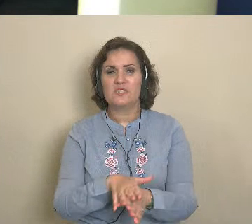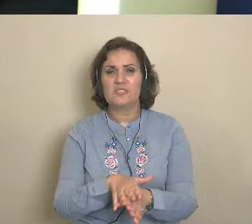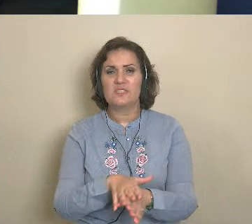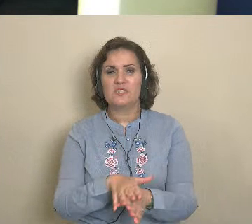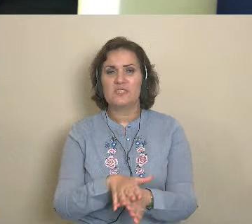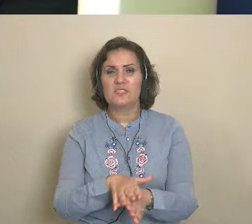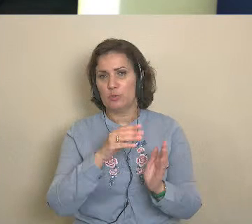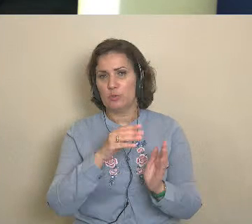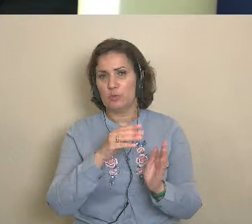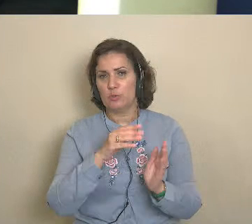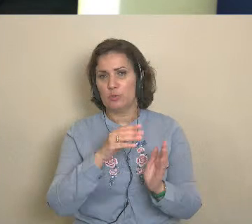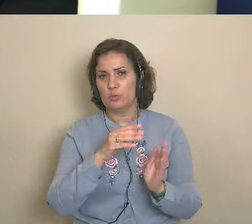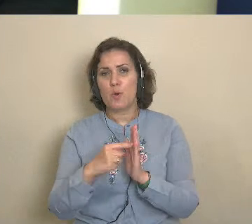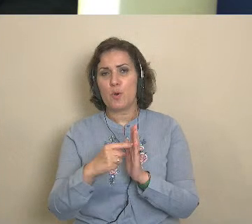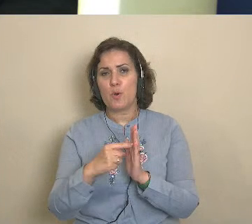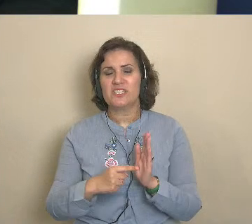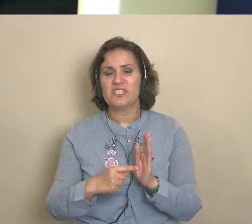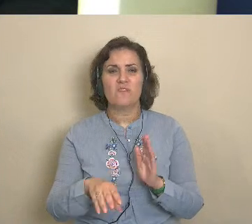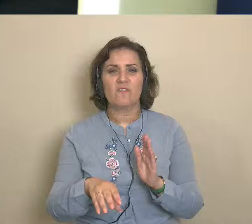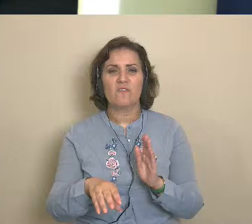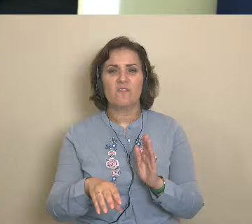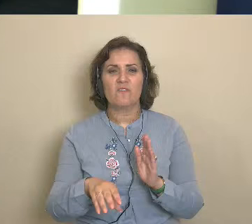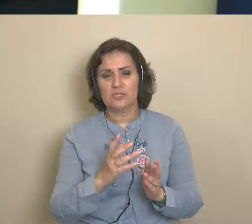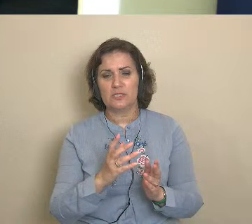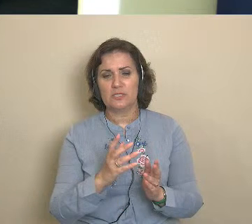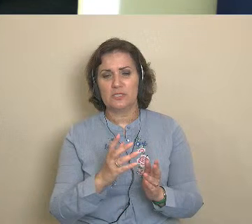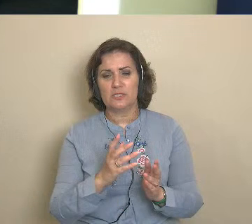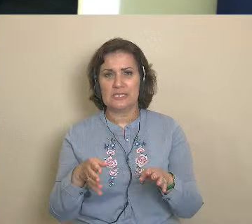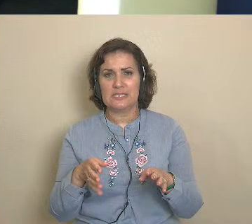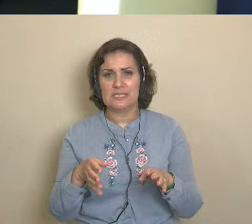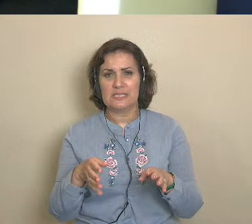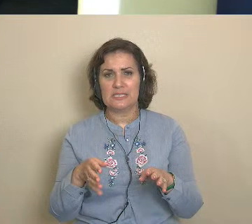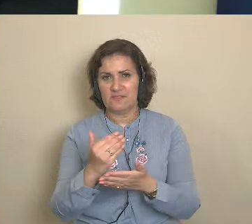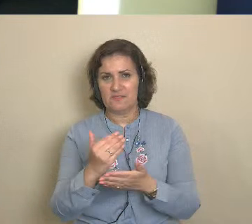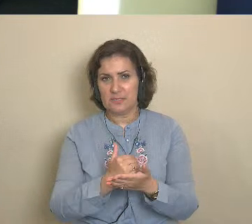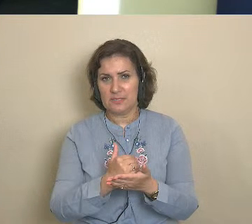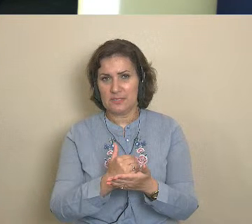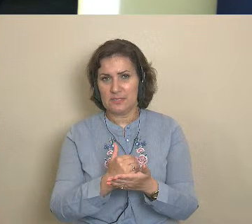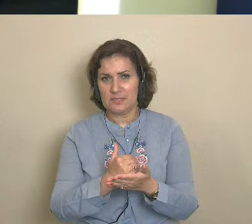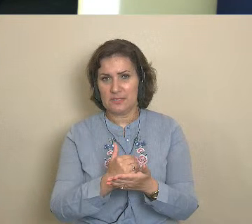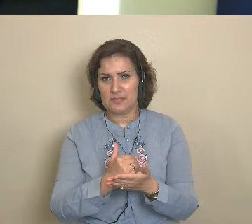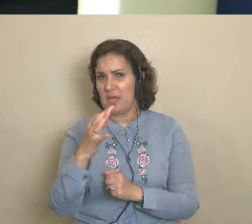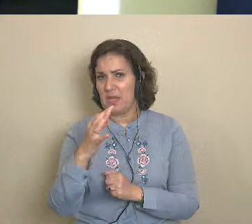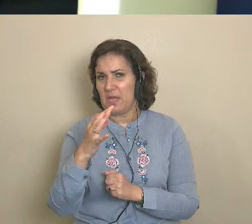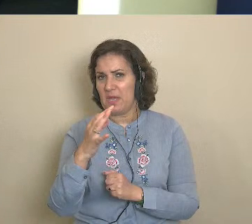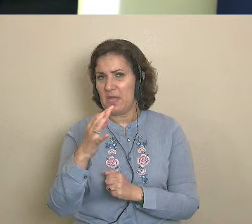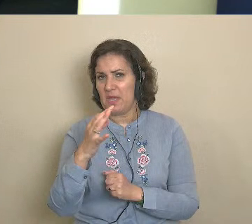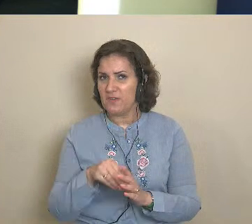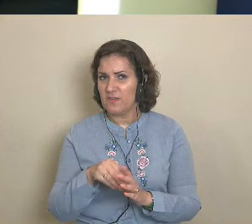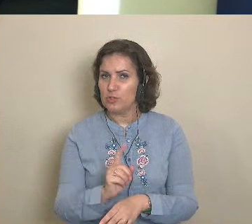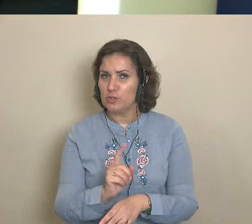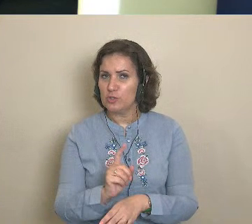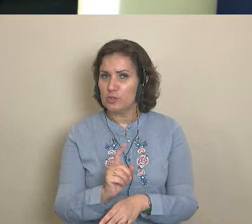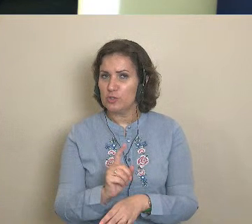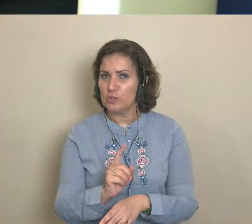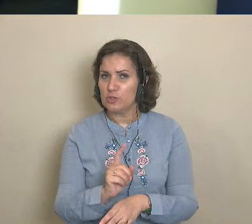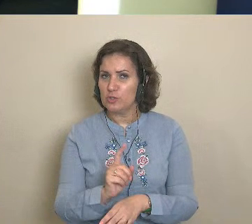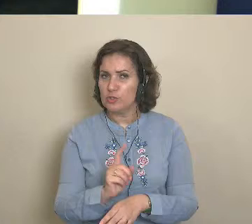the voters who are going to participate in the elections might directly